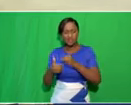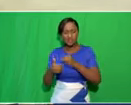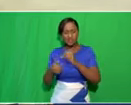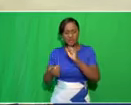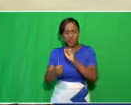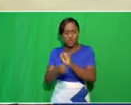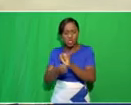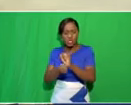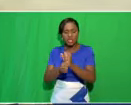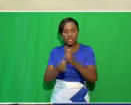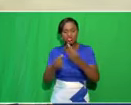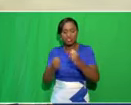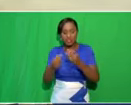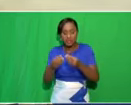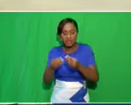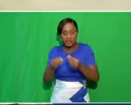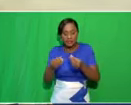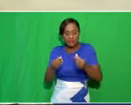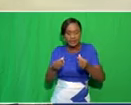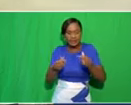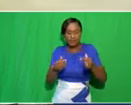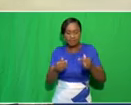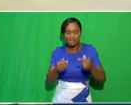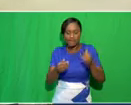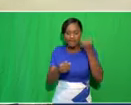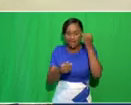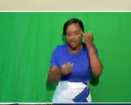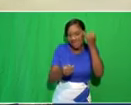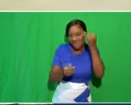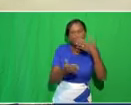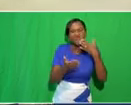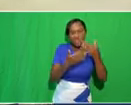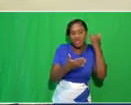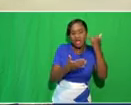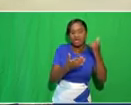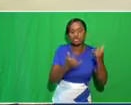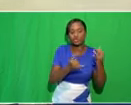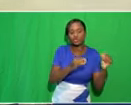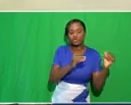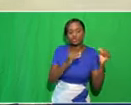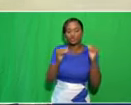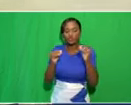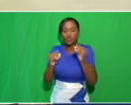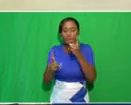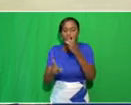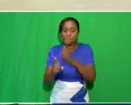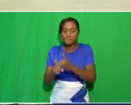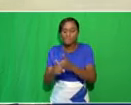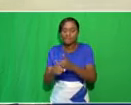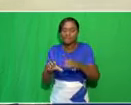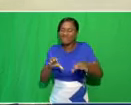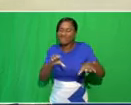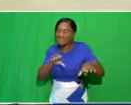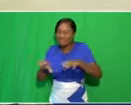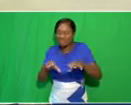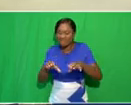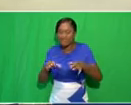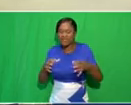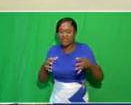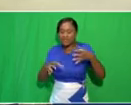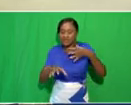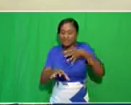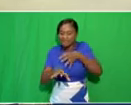these issues to effectively move from a theoretical sounding base to real pragmatic measures that will actually be in line